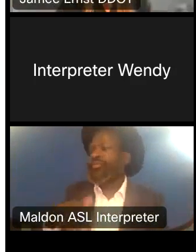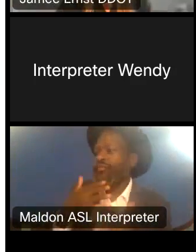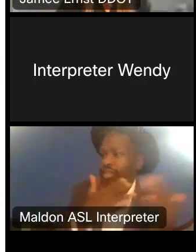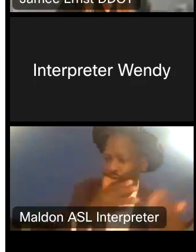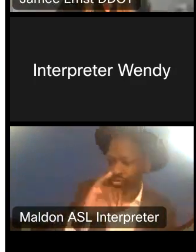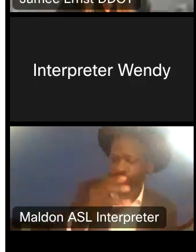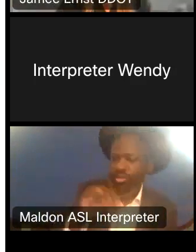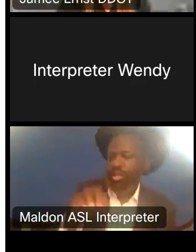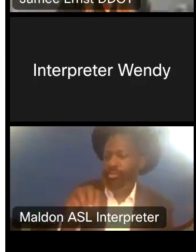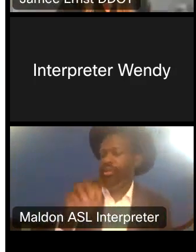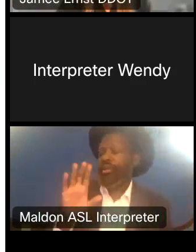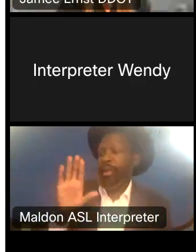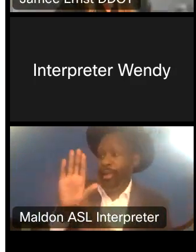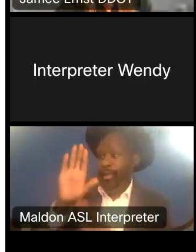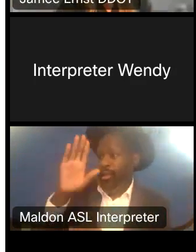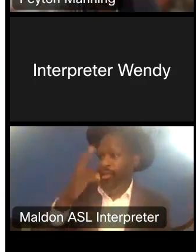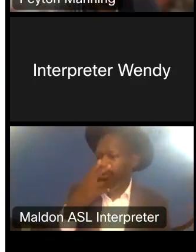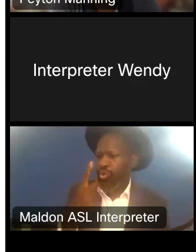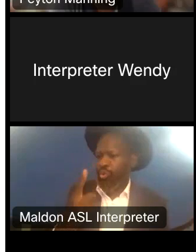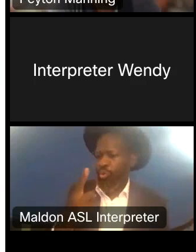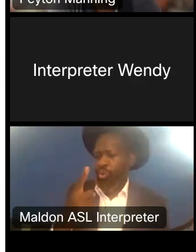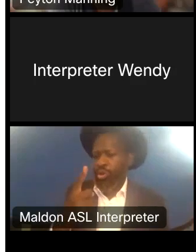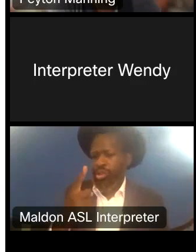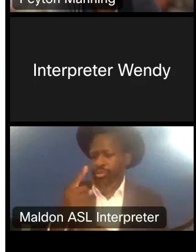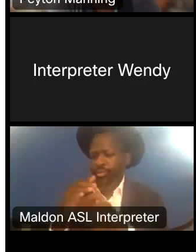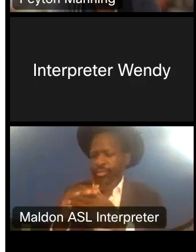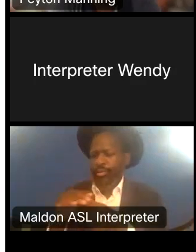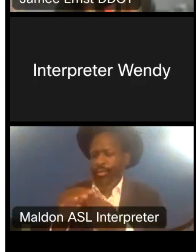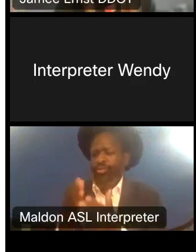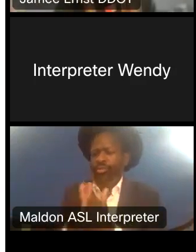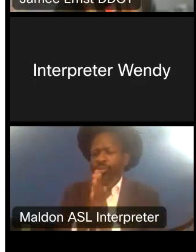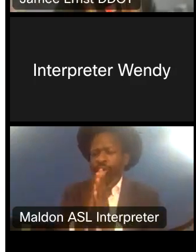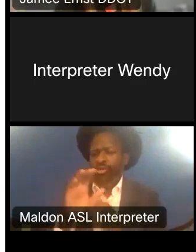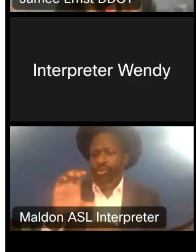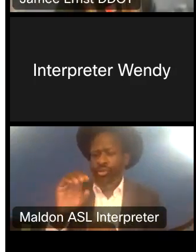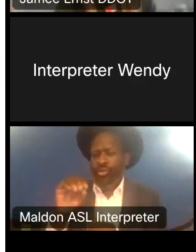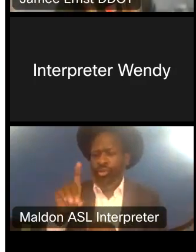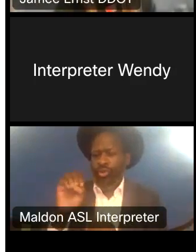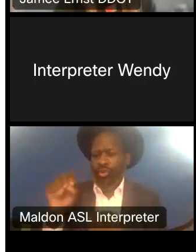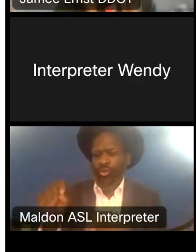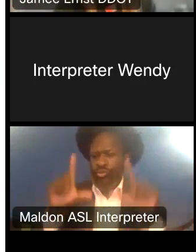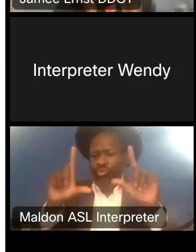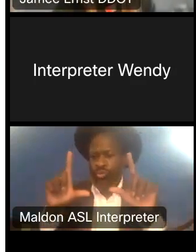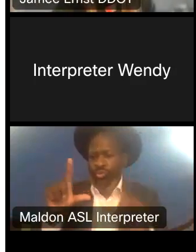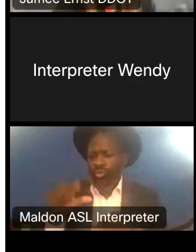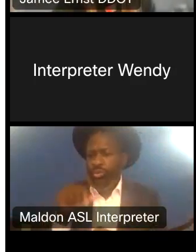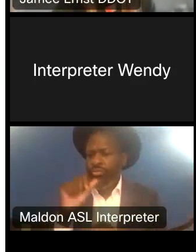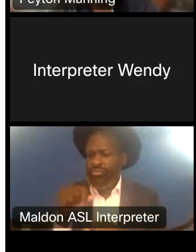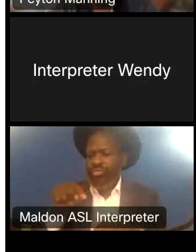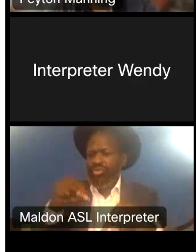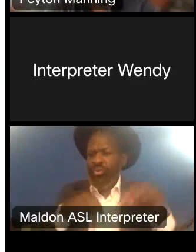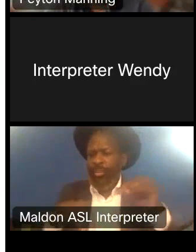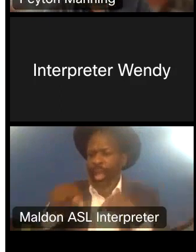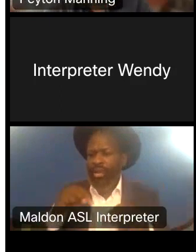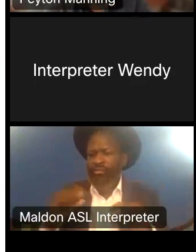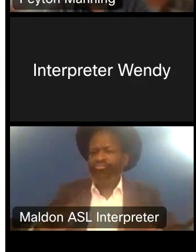one comment requesting that the code goes back up. I believe that's Oh, referring to Yeah, I the can go Title back. 6 code. You can just go back for